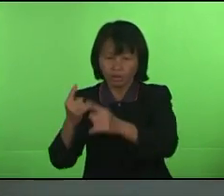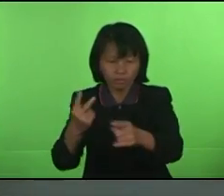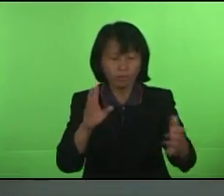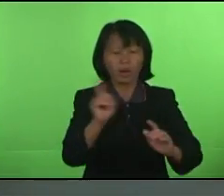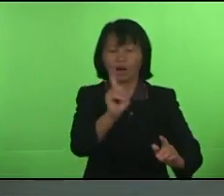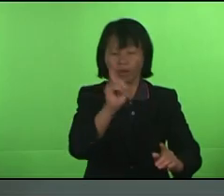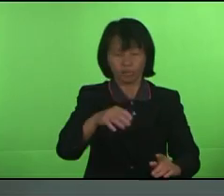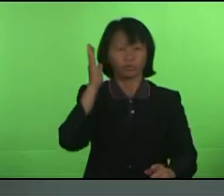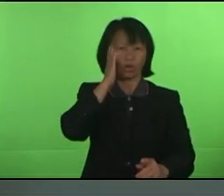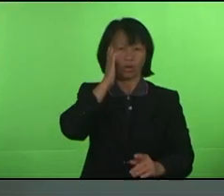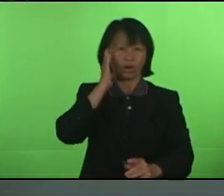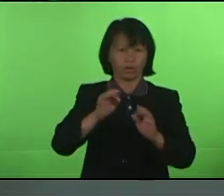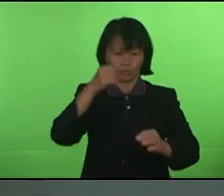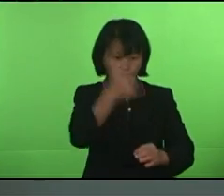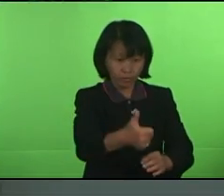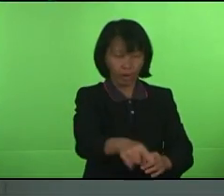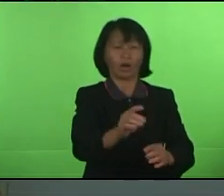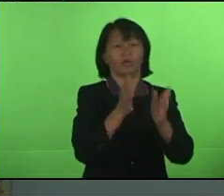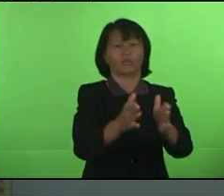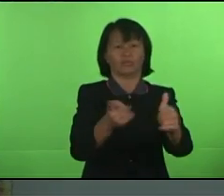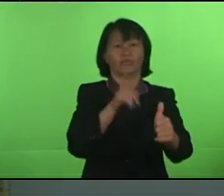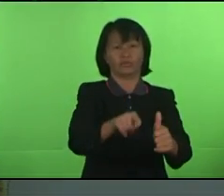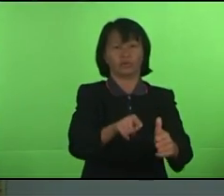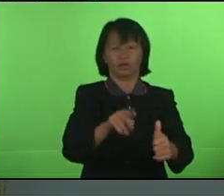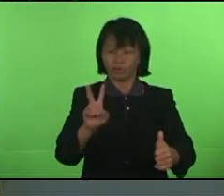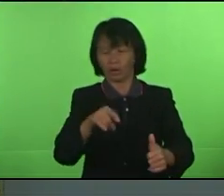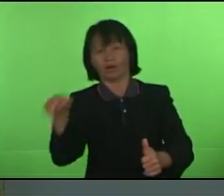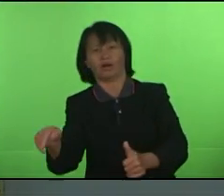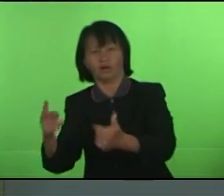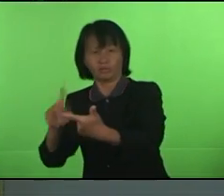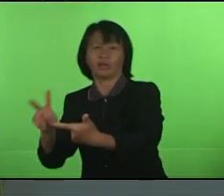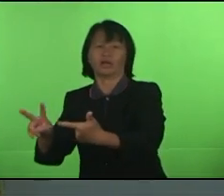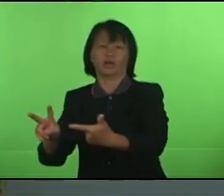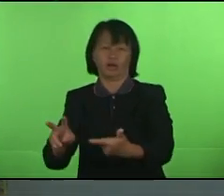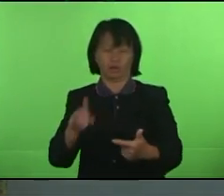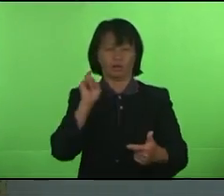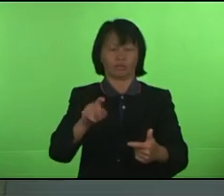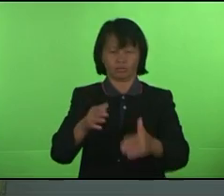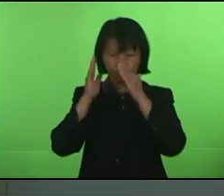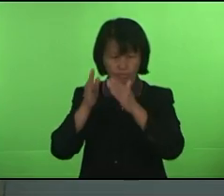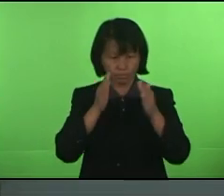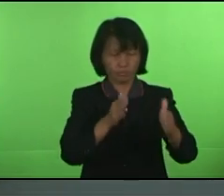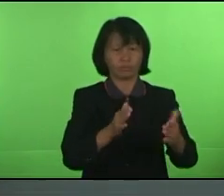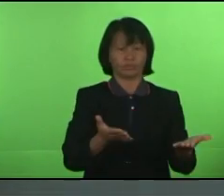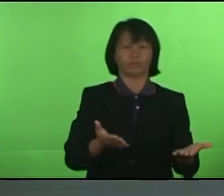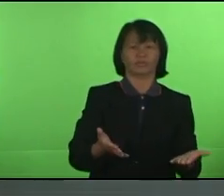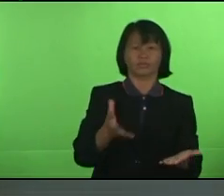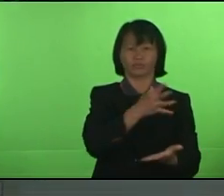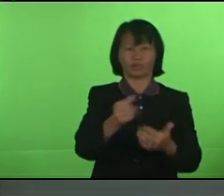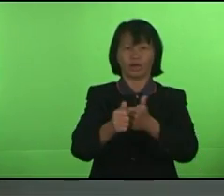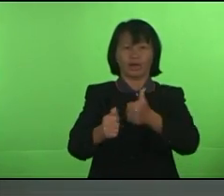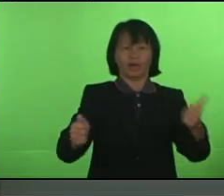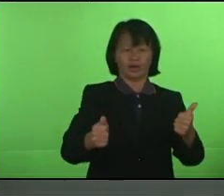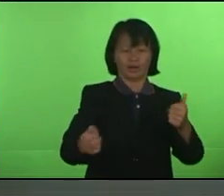That you have to do on a daily basis yang memerlukan perhatian anda yang terlebih dahulu. Then